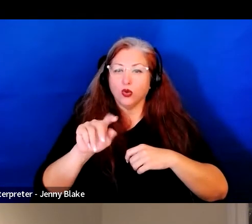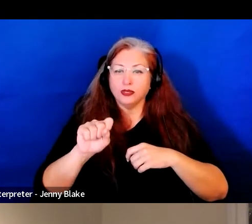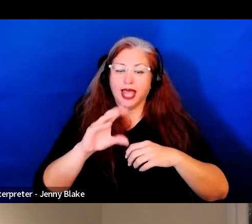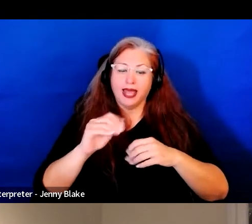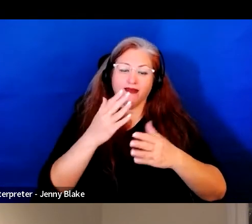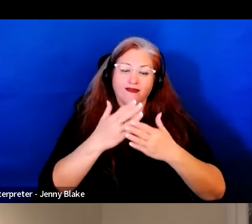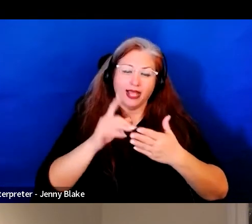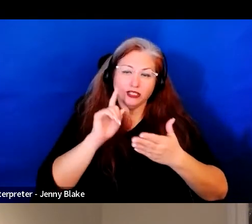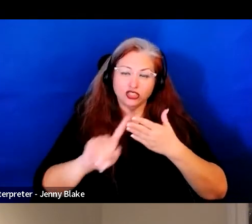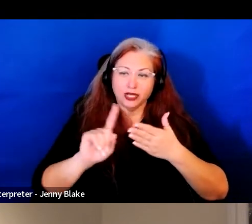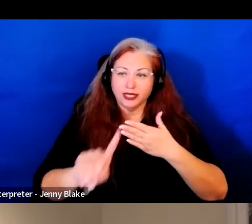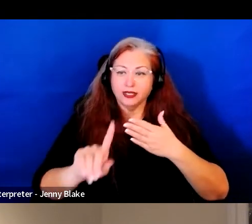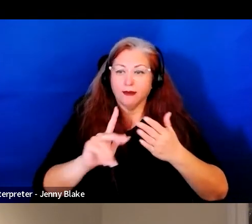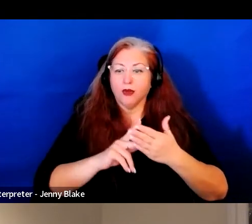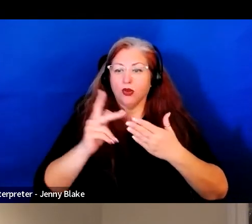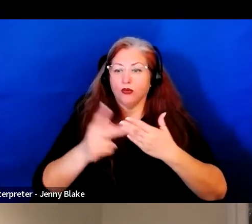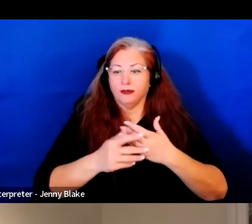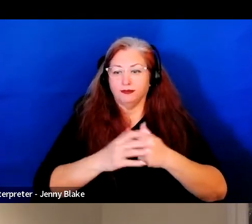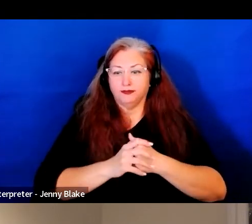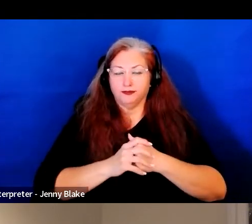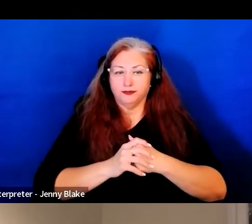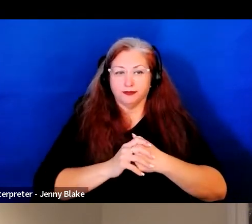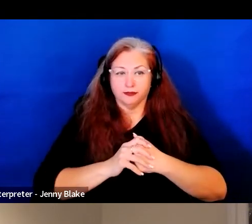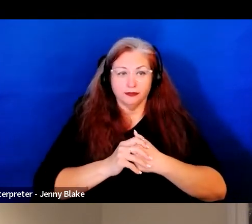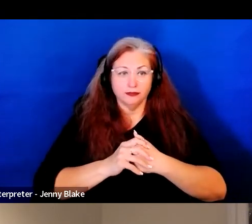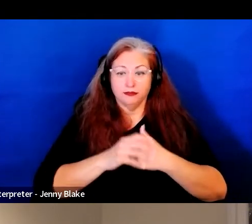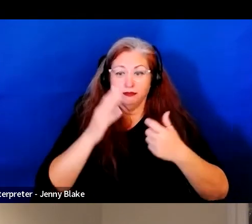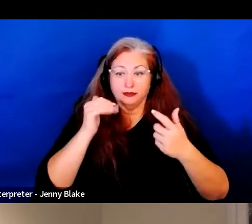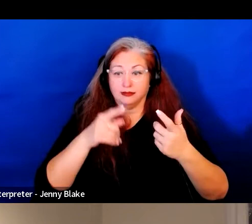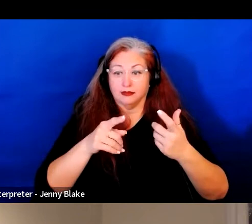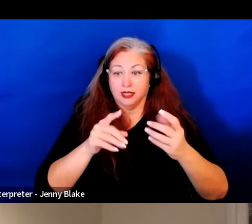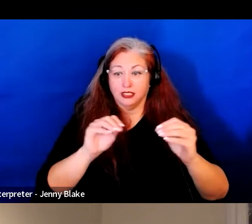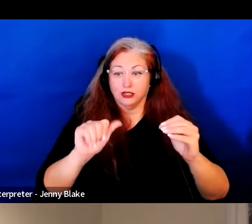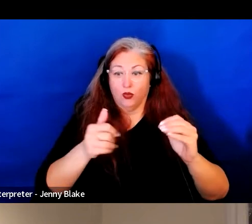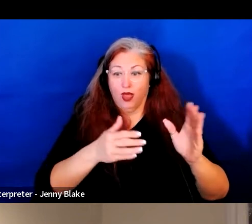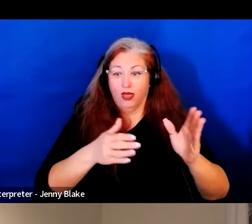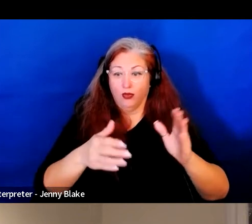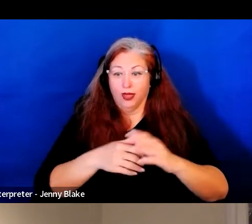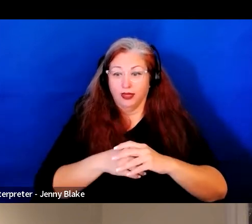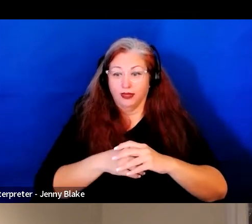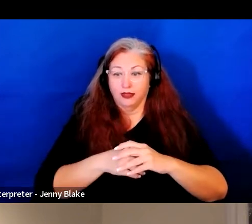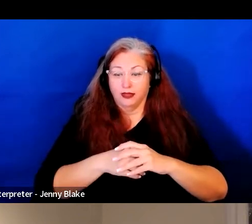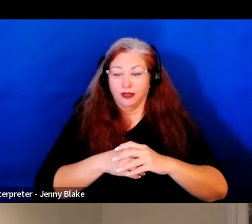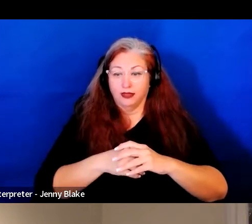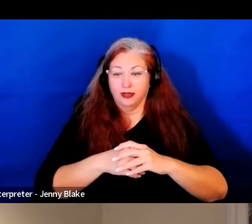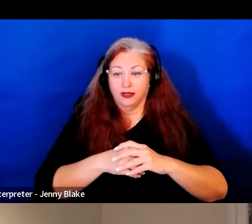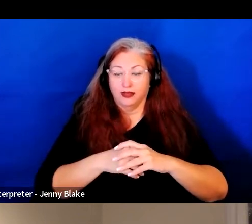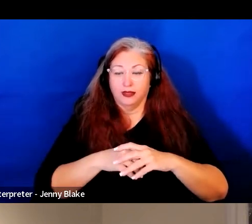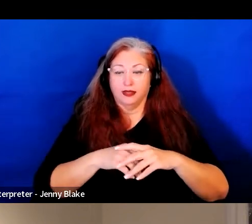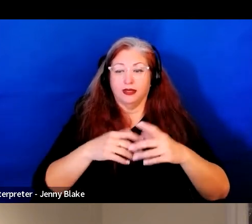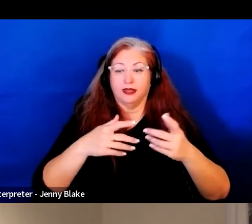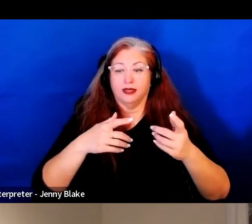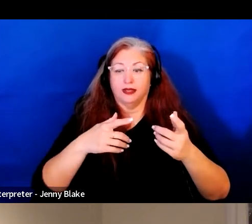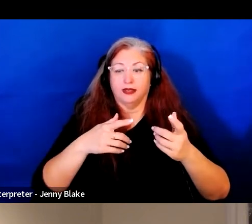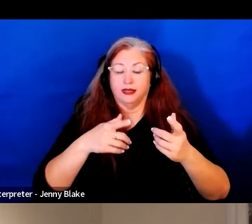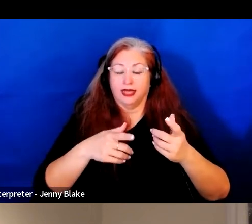a program. Mm-hmm. Because there's no other way to, they would not accept, that's